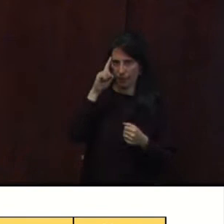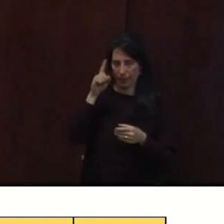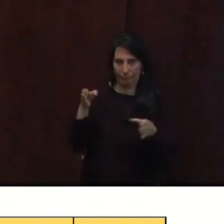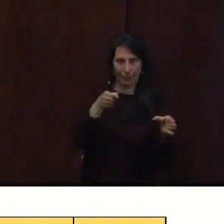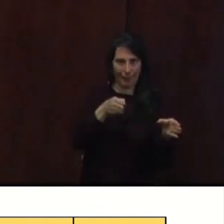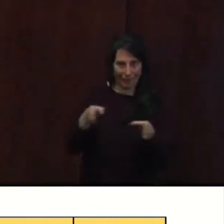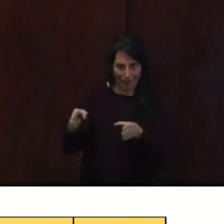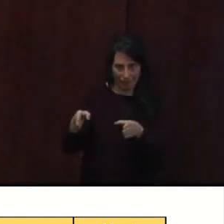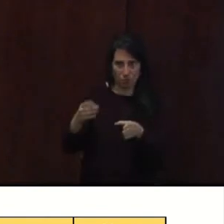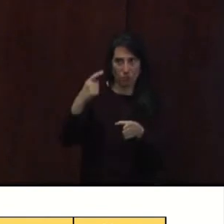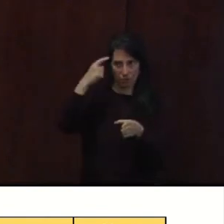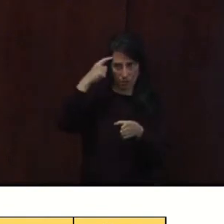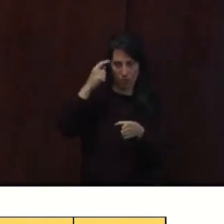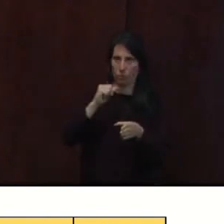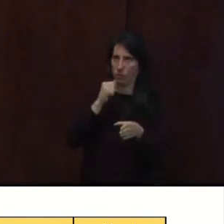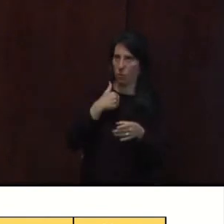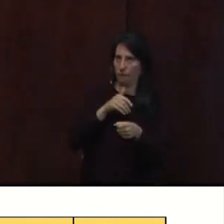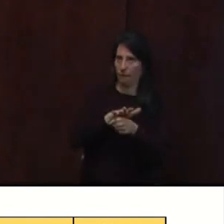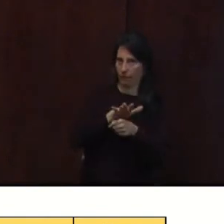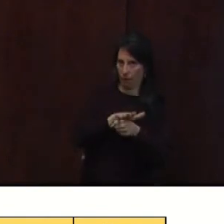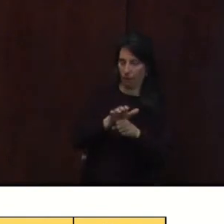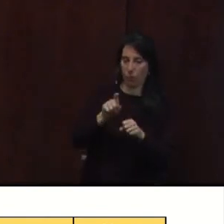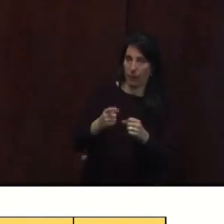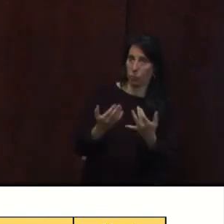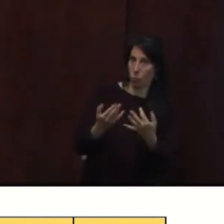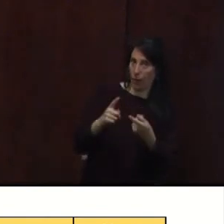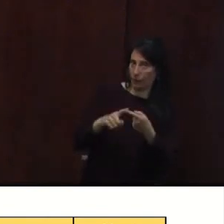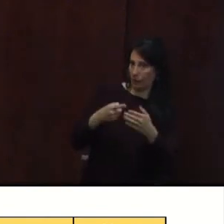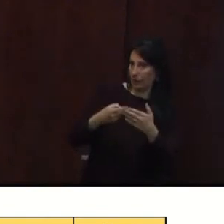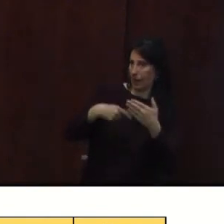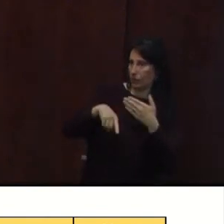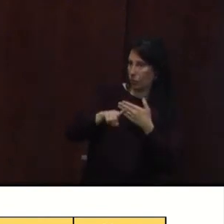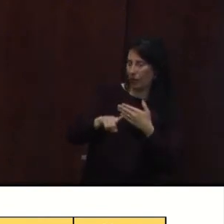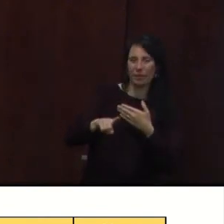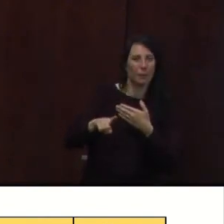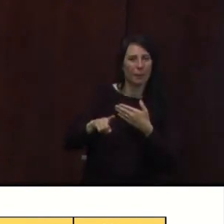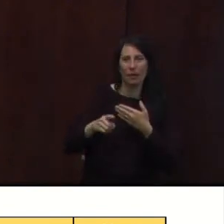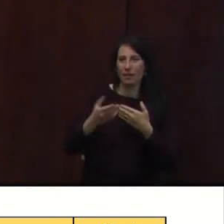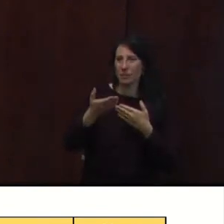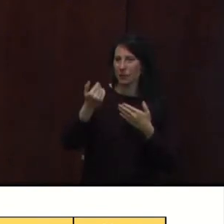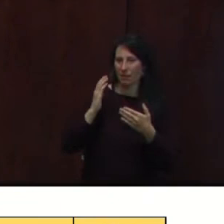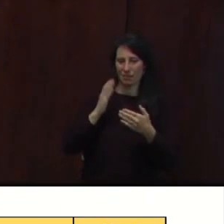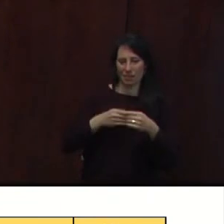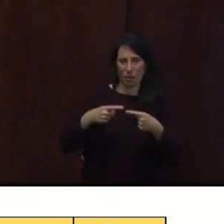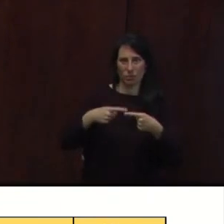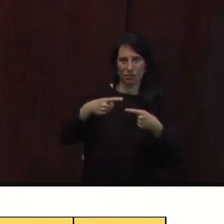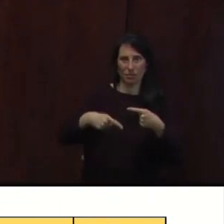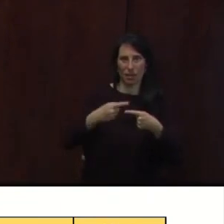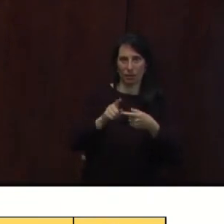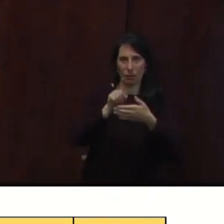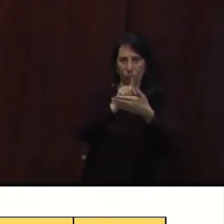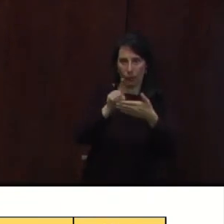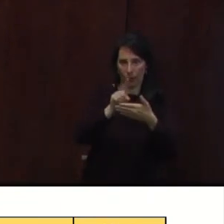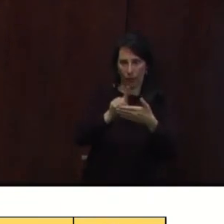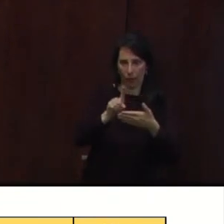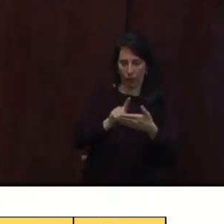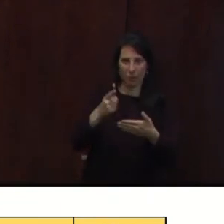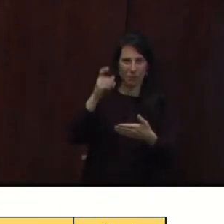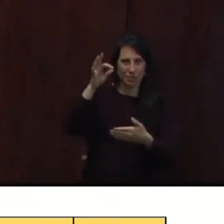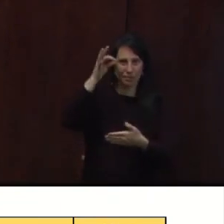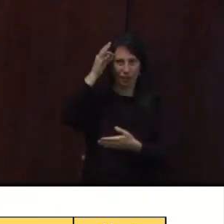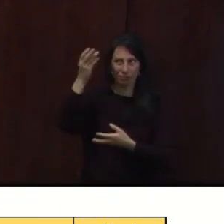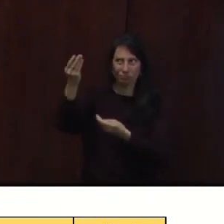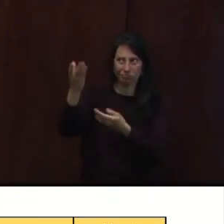as the next shipment comes in. And that is the nature of the week-to-week, getting only a week-to-week